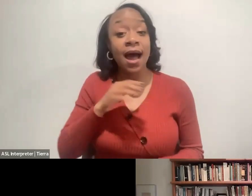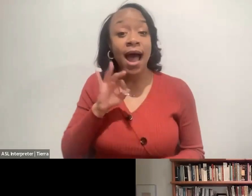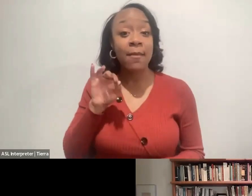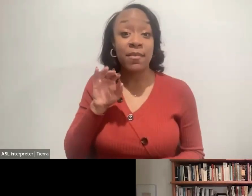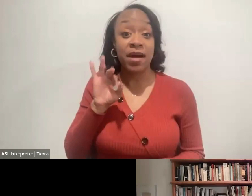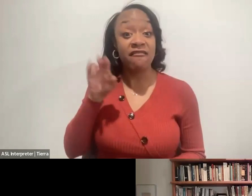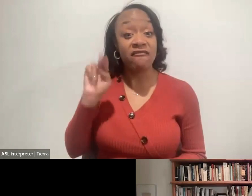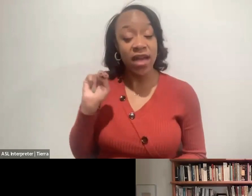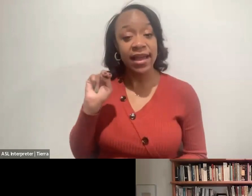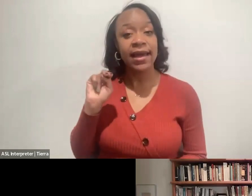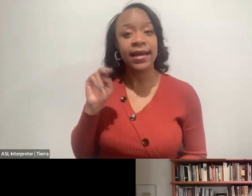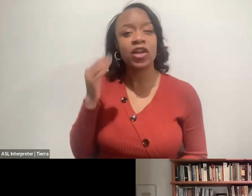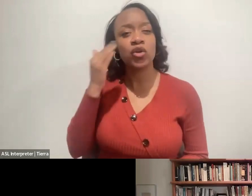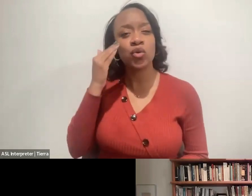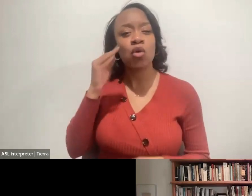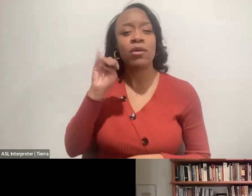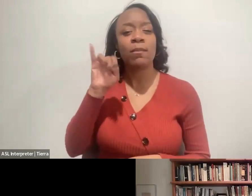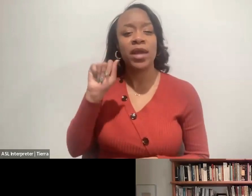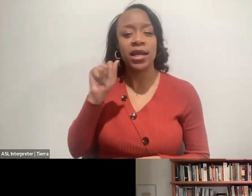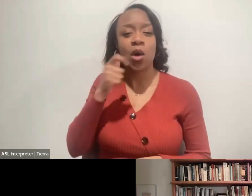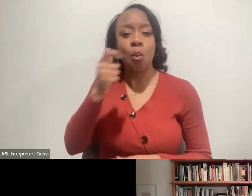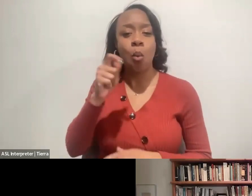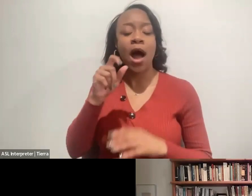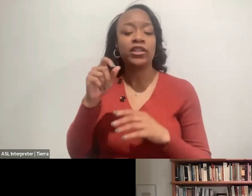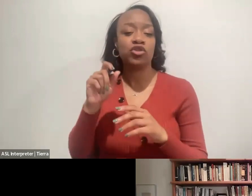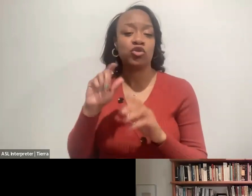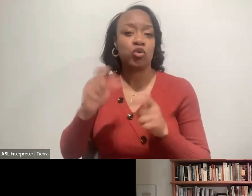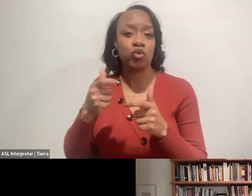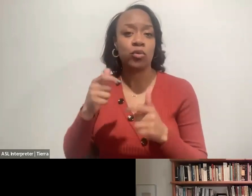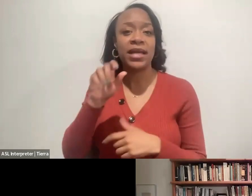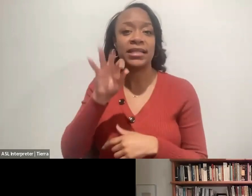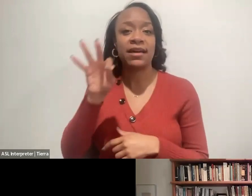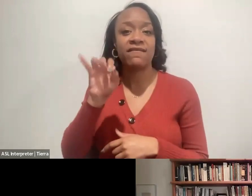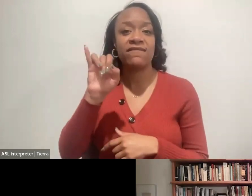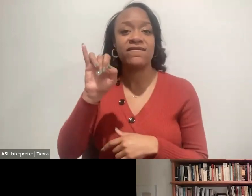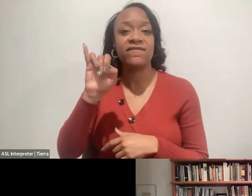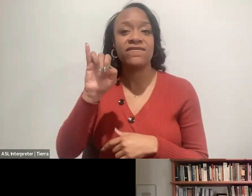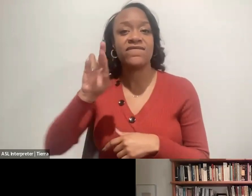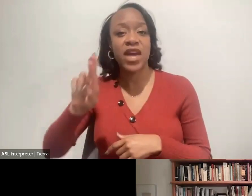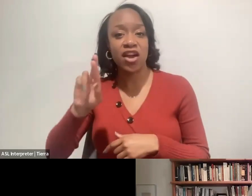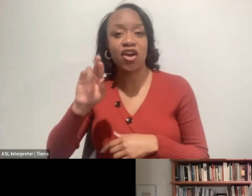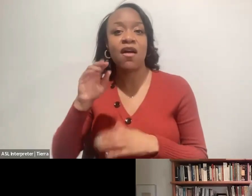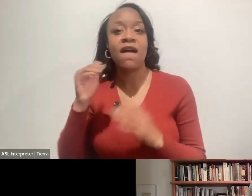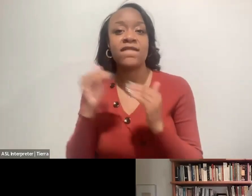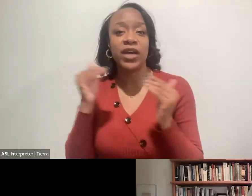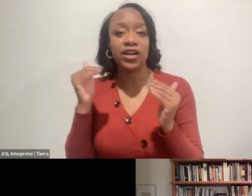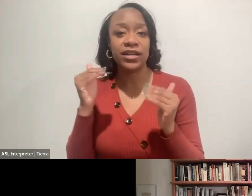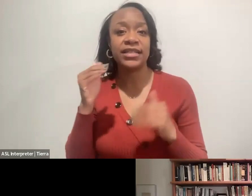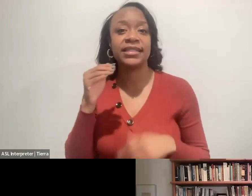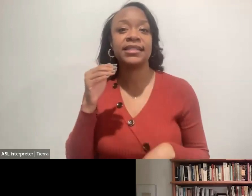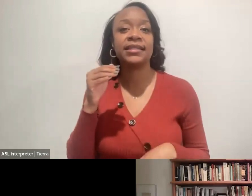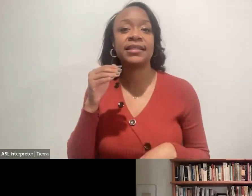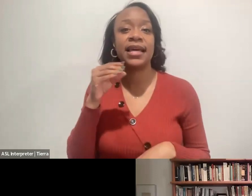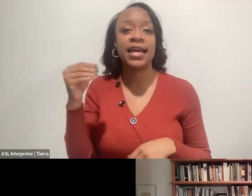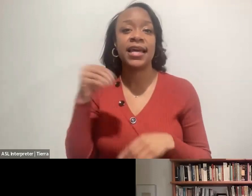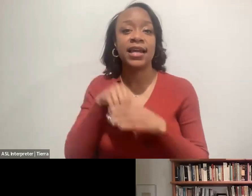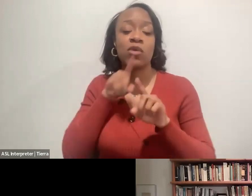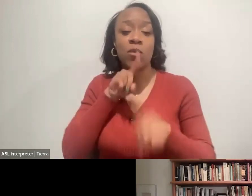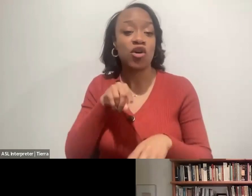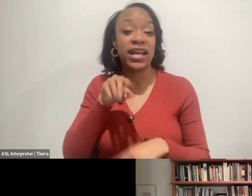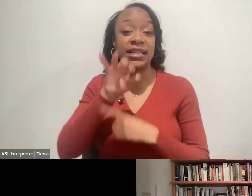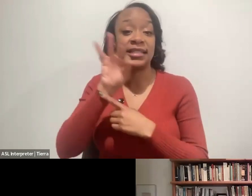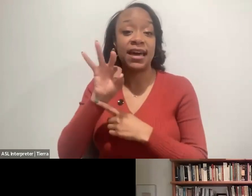Media Watch group FAIR, which is online at Fairness and Accuracy in Reporting. The website is fair.org, just